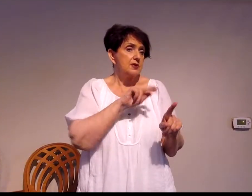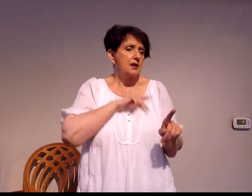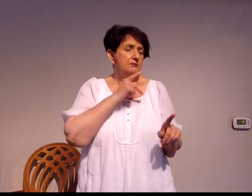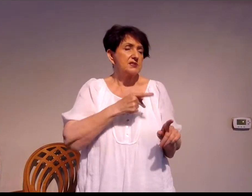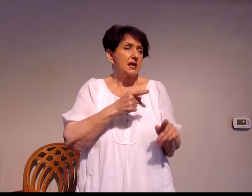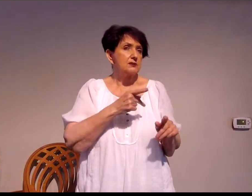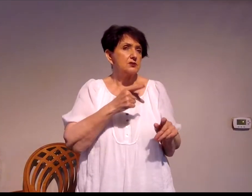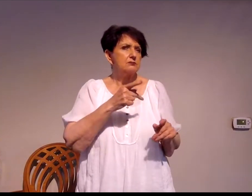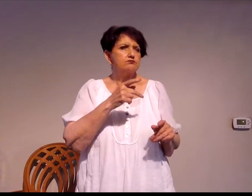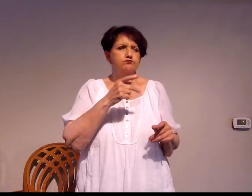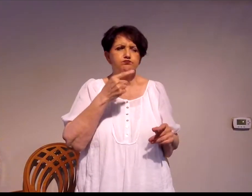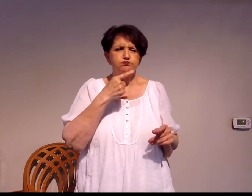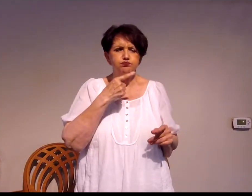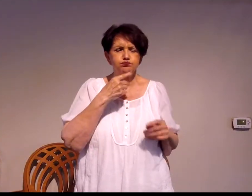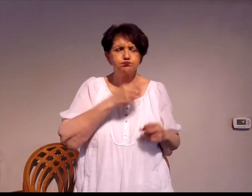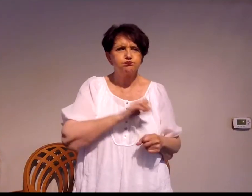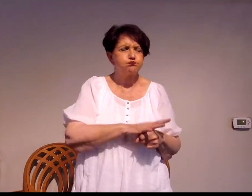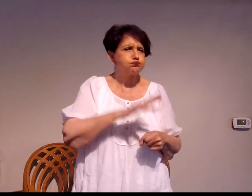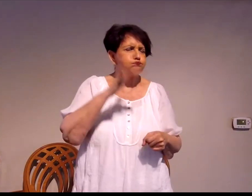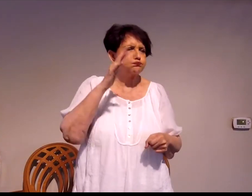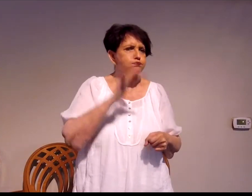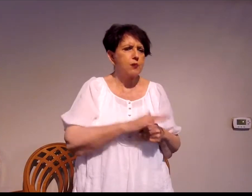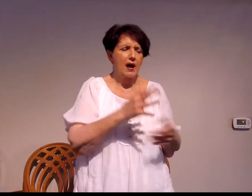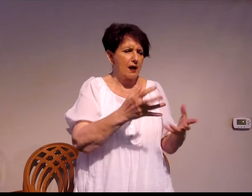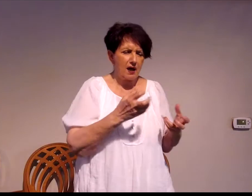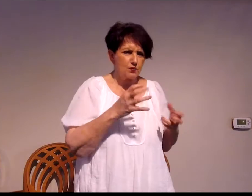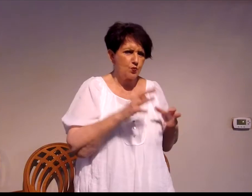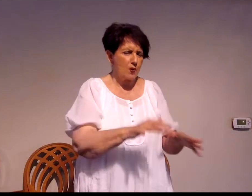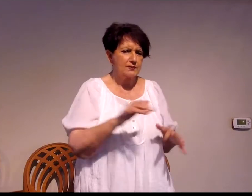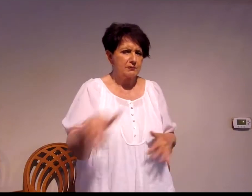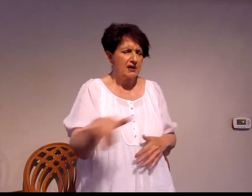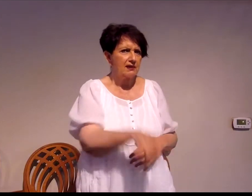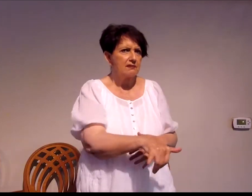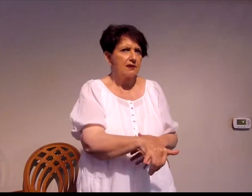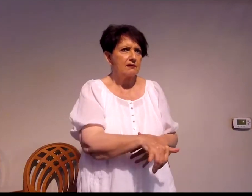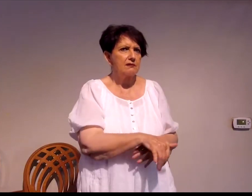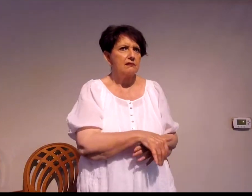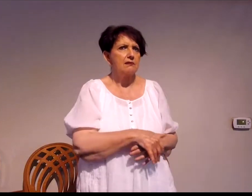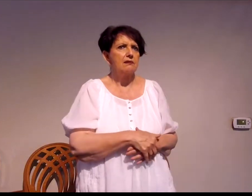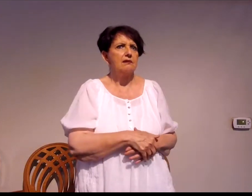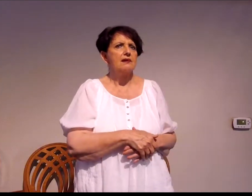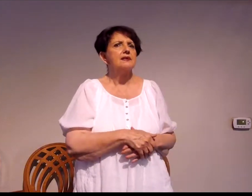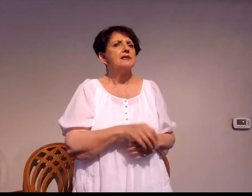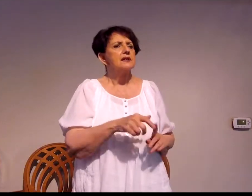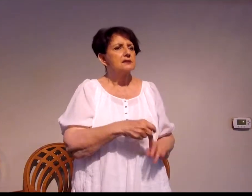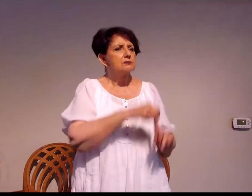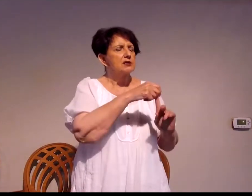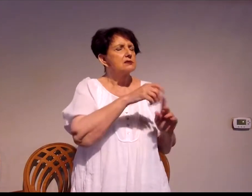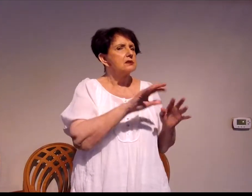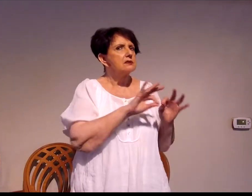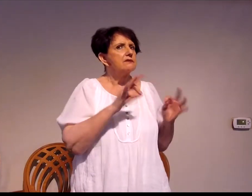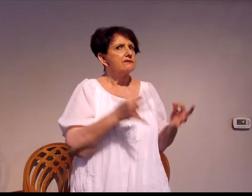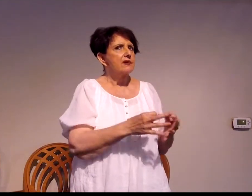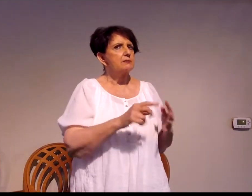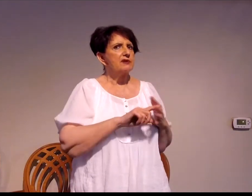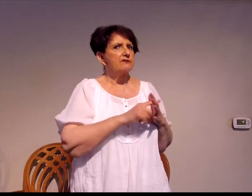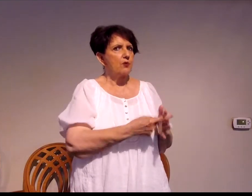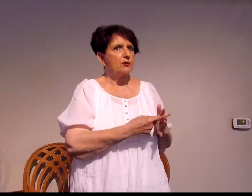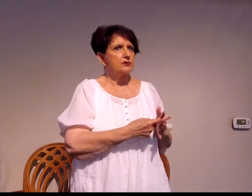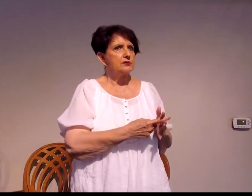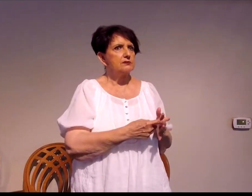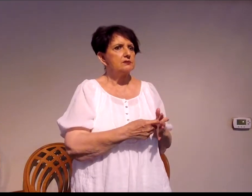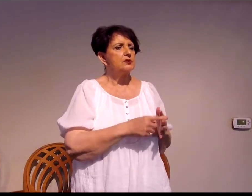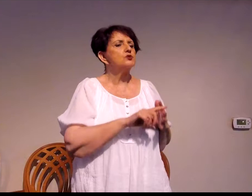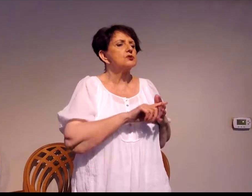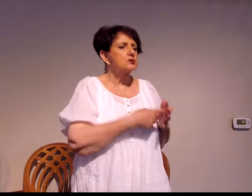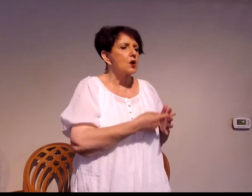most, and we say, "I don't want to be like them," especially our family of origin, that's the place to start, because there may be a habit,